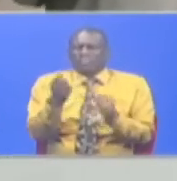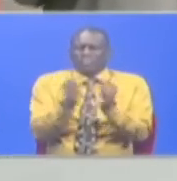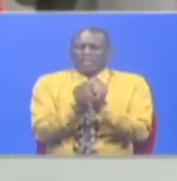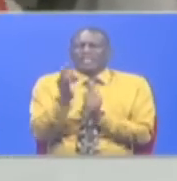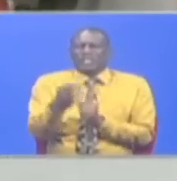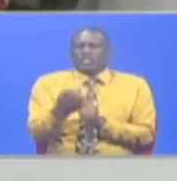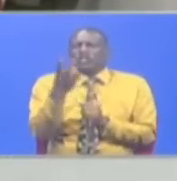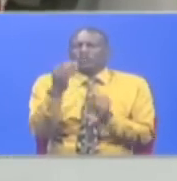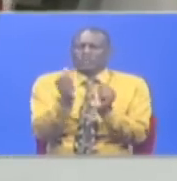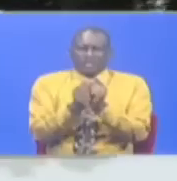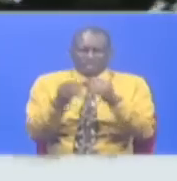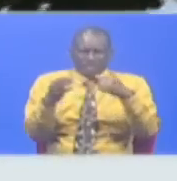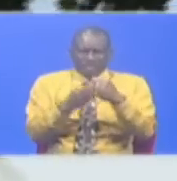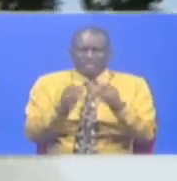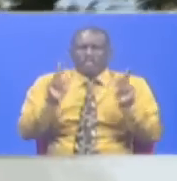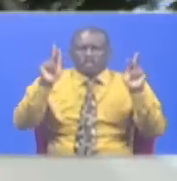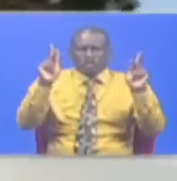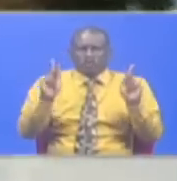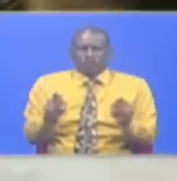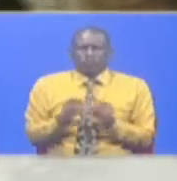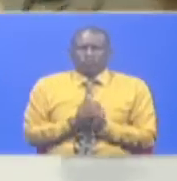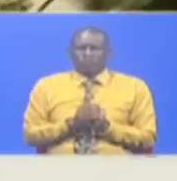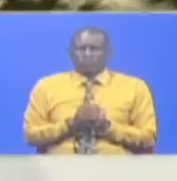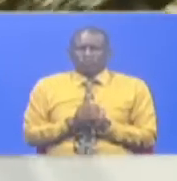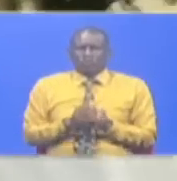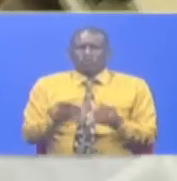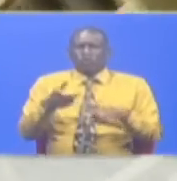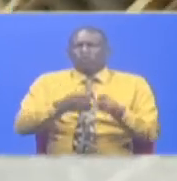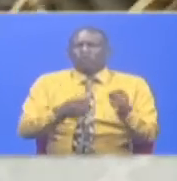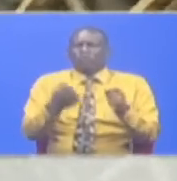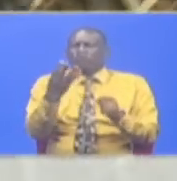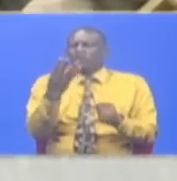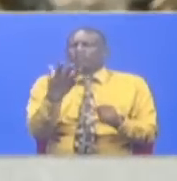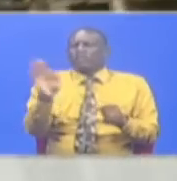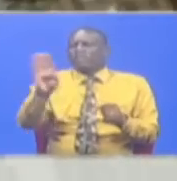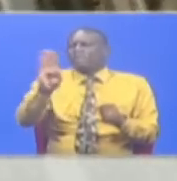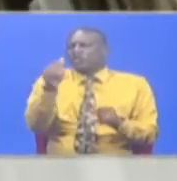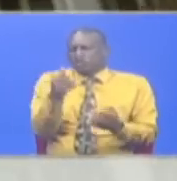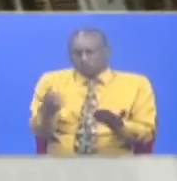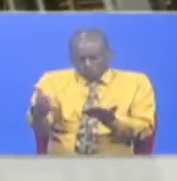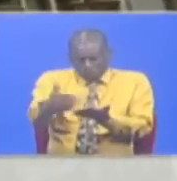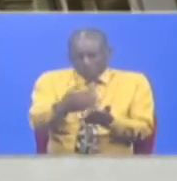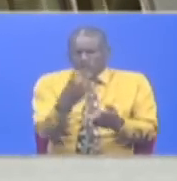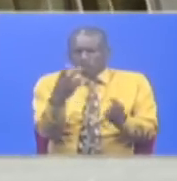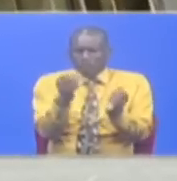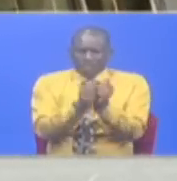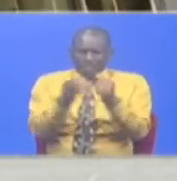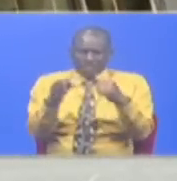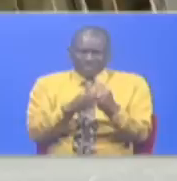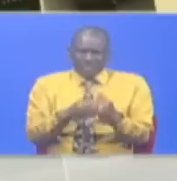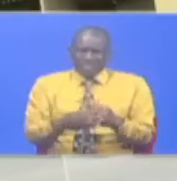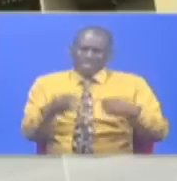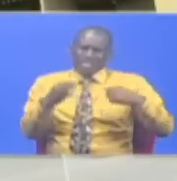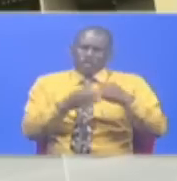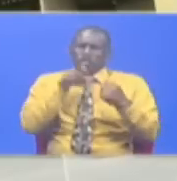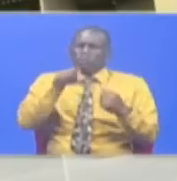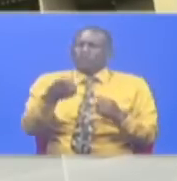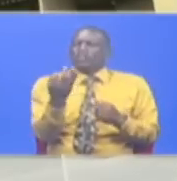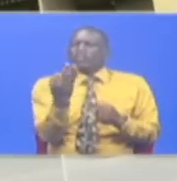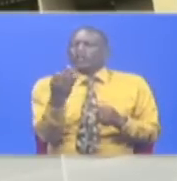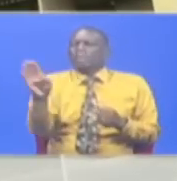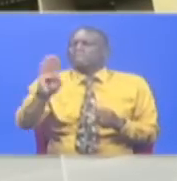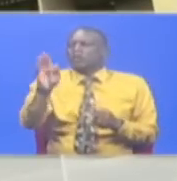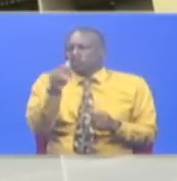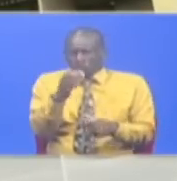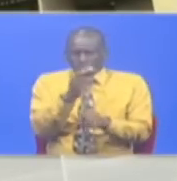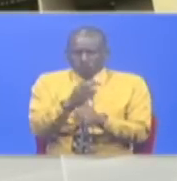13, 2018 in Kisumu. Out of the 45 billion collected in 2018, 8.3 billion was